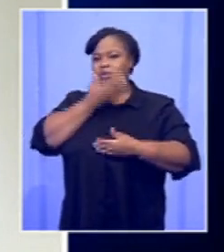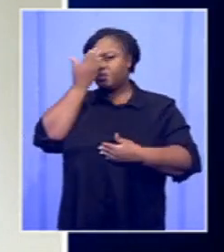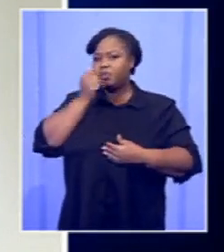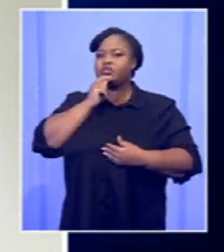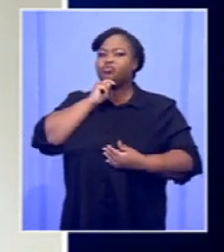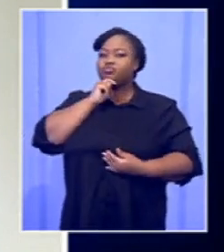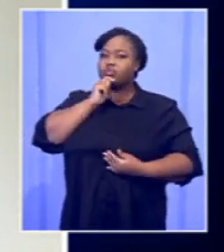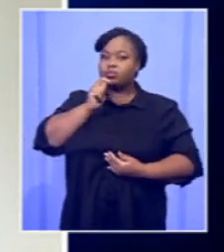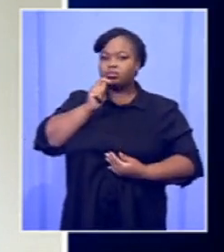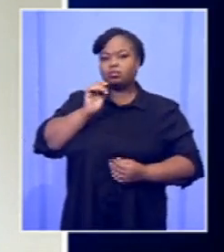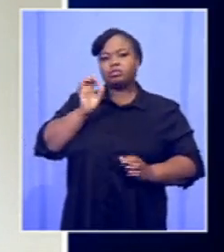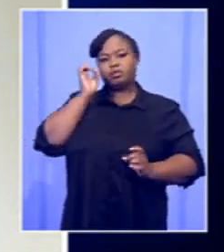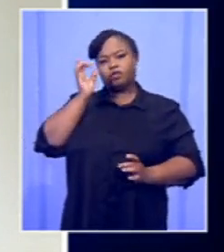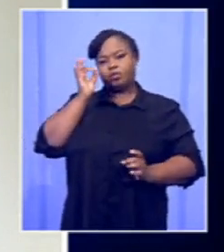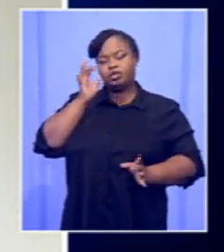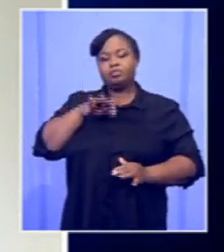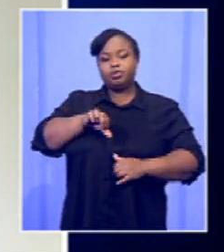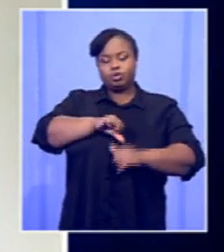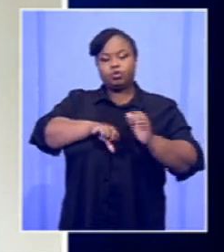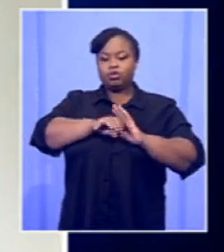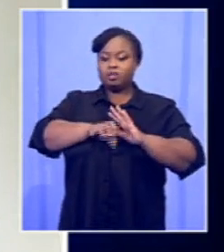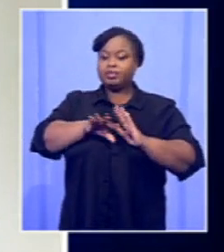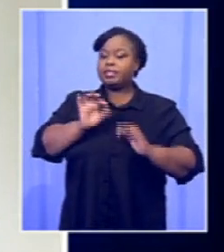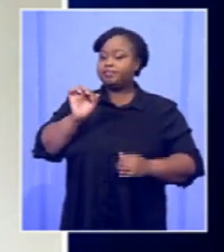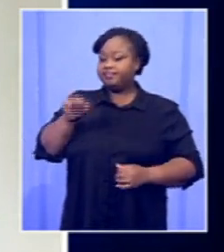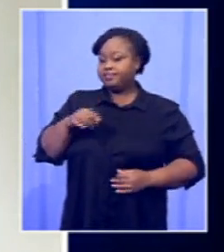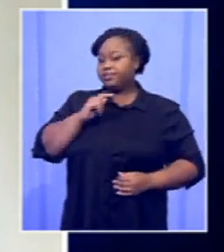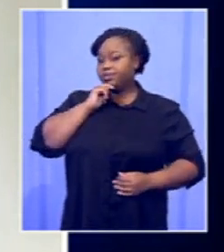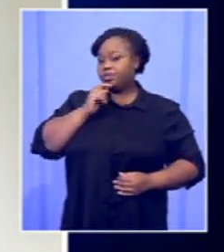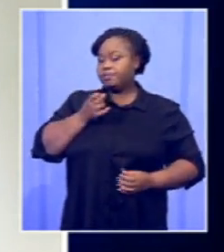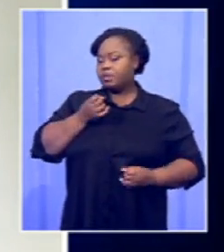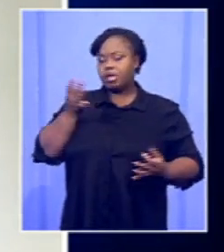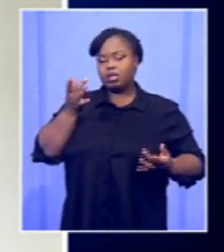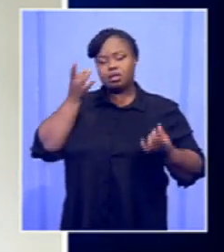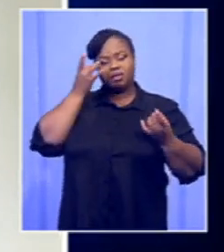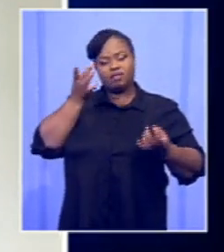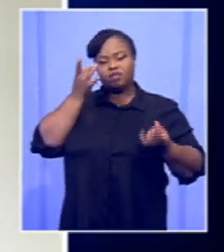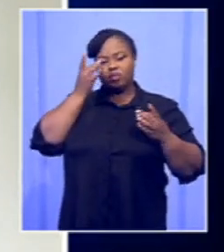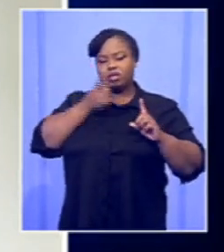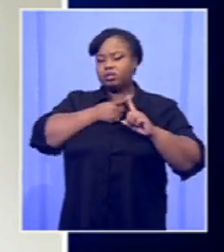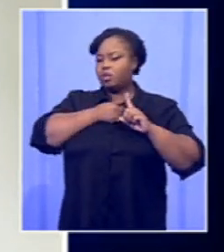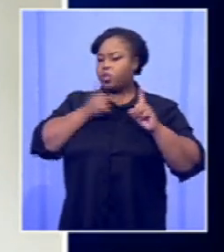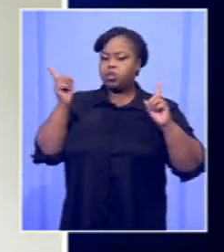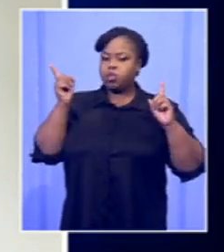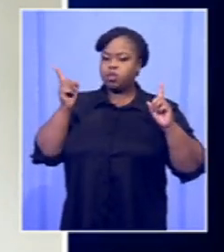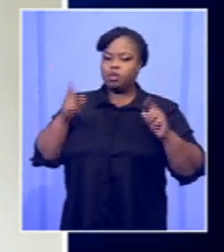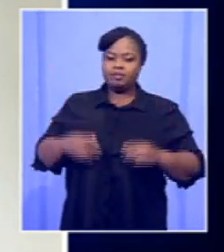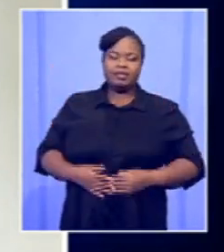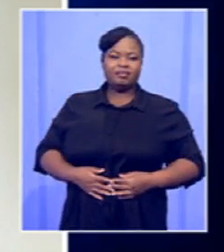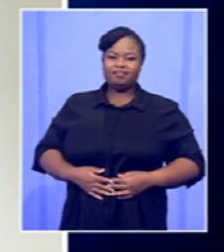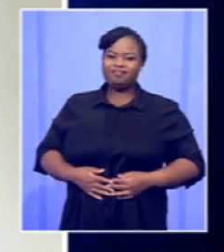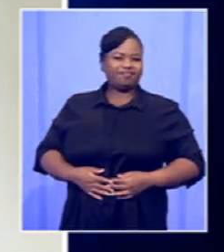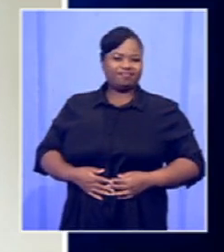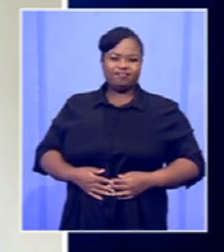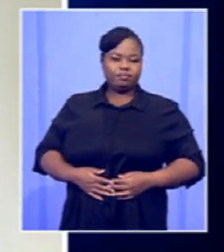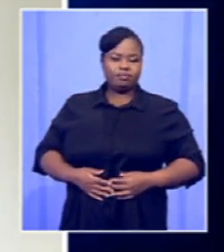information as well. So social media, you are definitely seeing quite a lot of disinformation narratives going around and not a lot